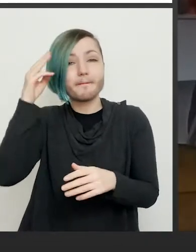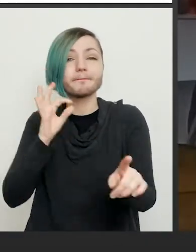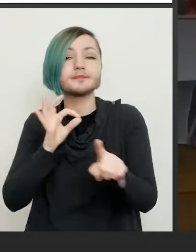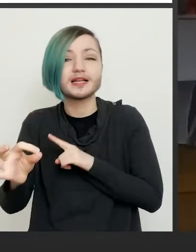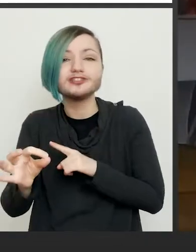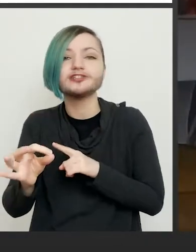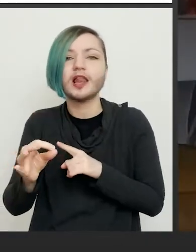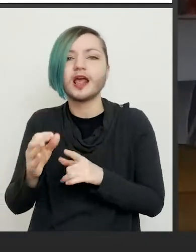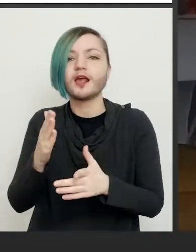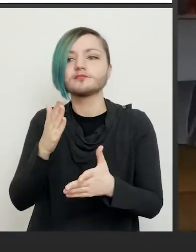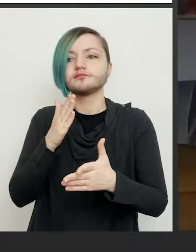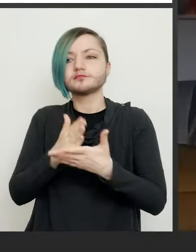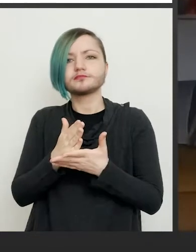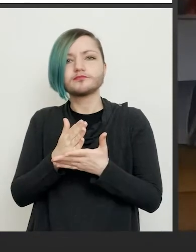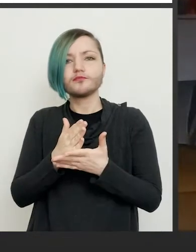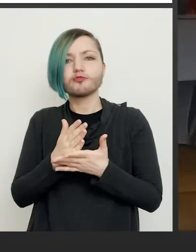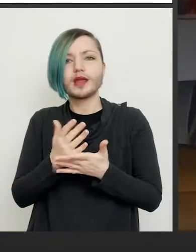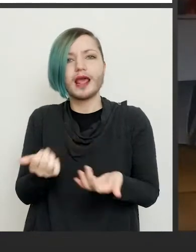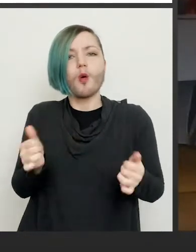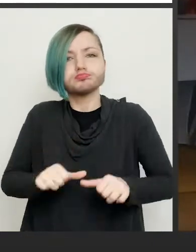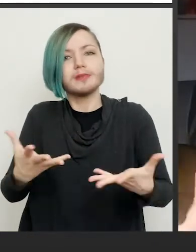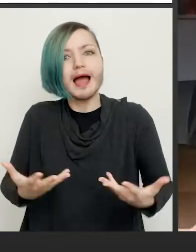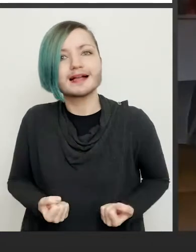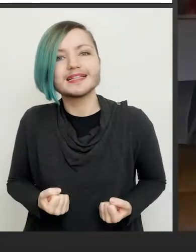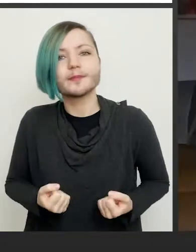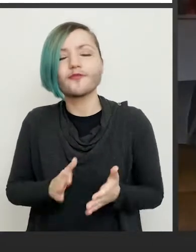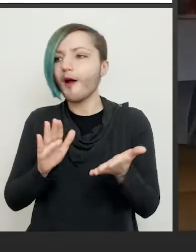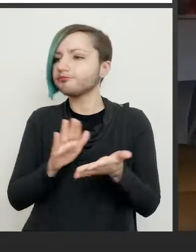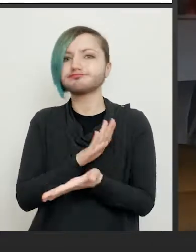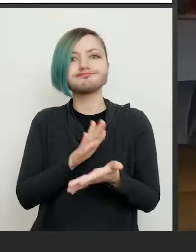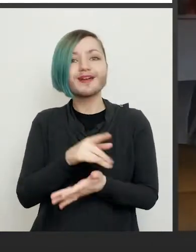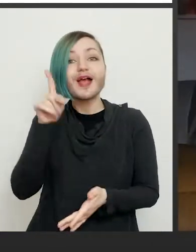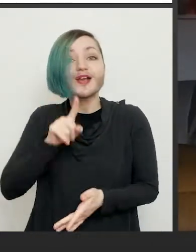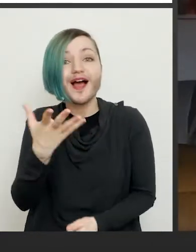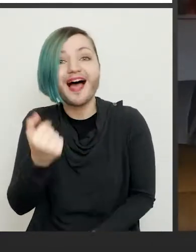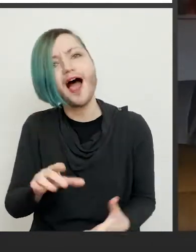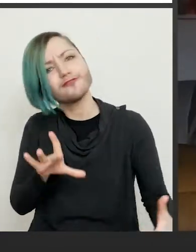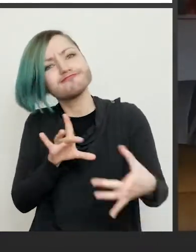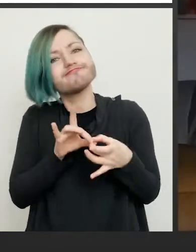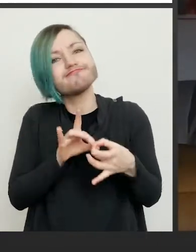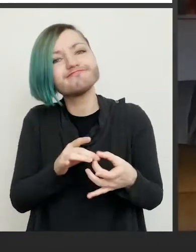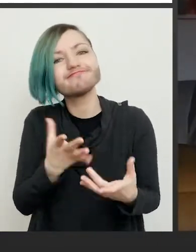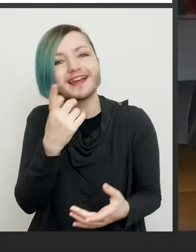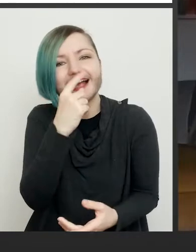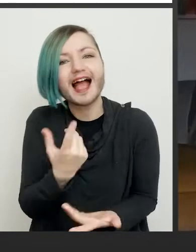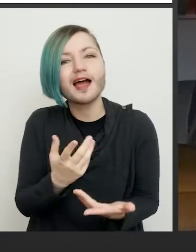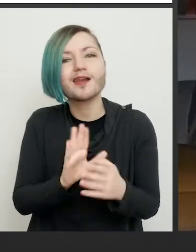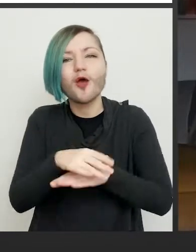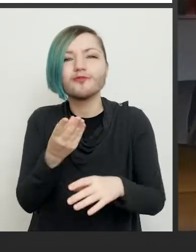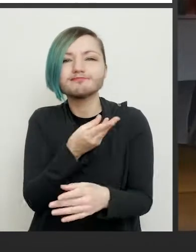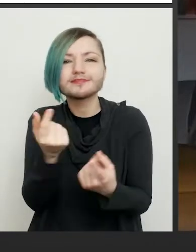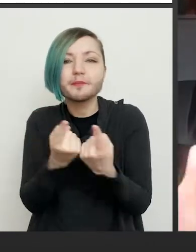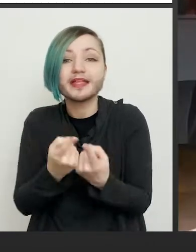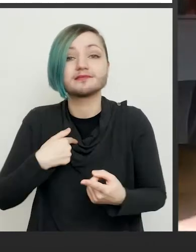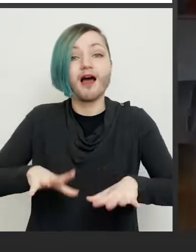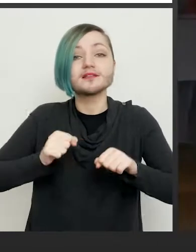of came into her own with it. And she was really happy to finally have a girl, or someone, you know, she could relate to it in certain ways. And when I started growing